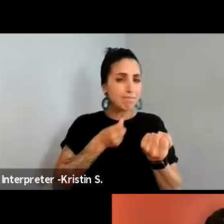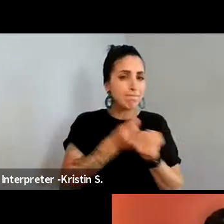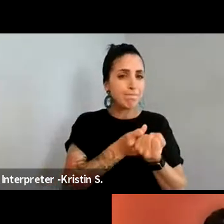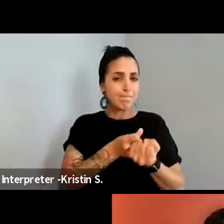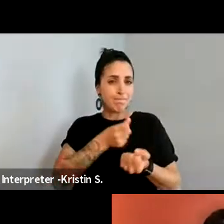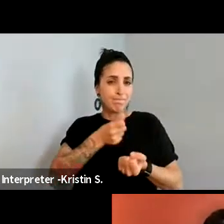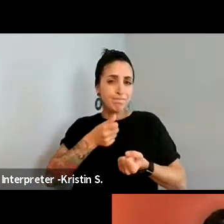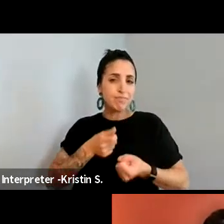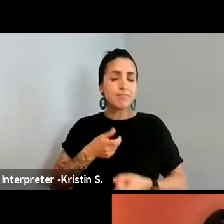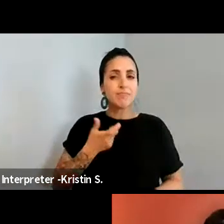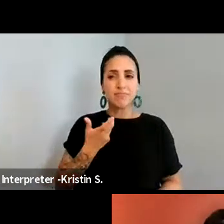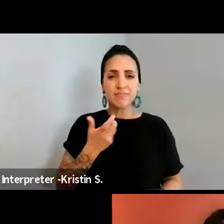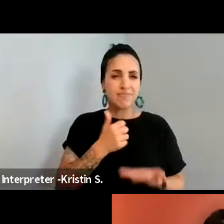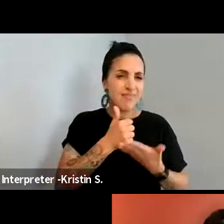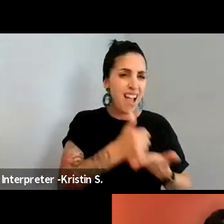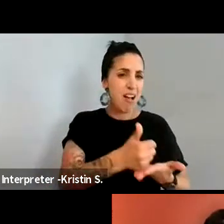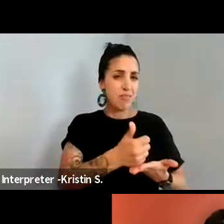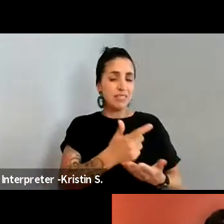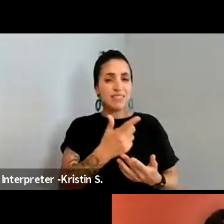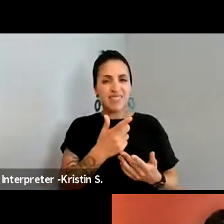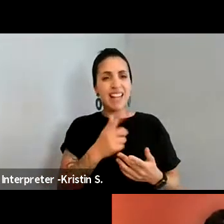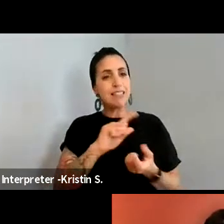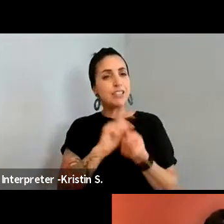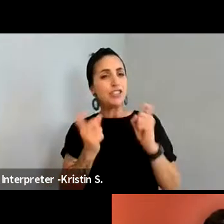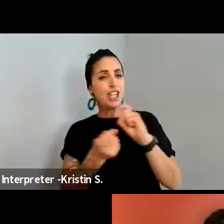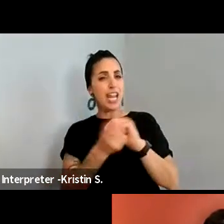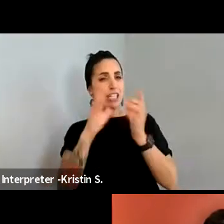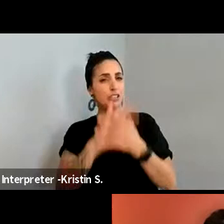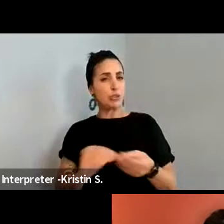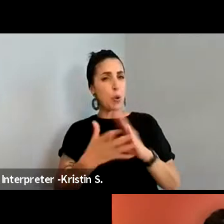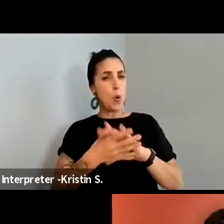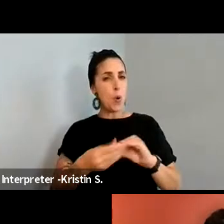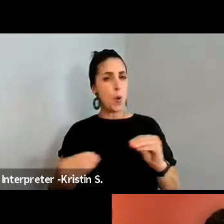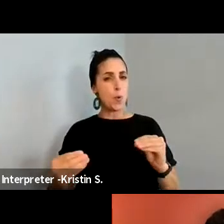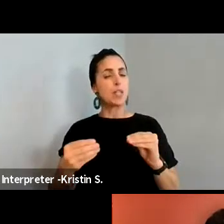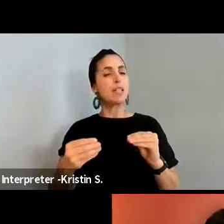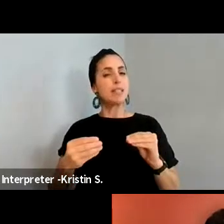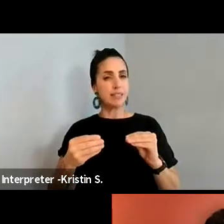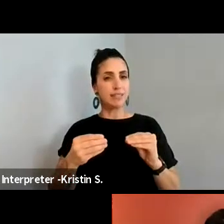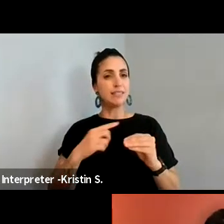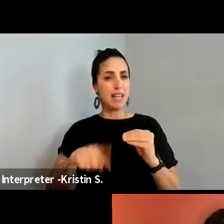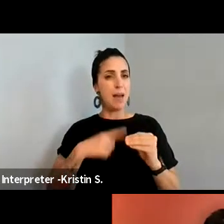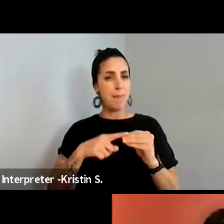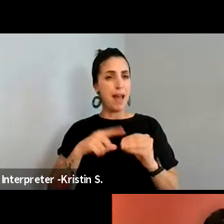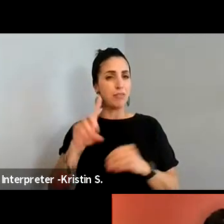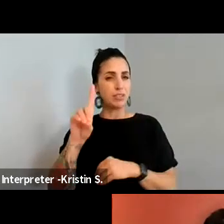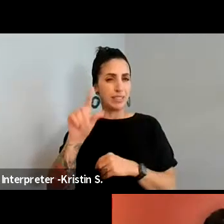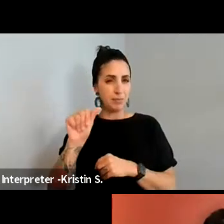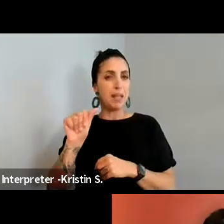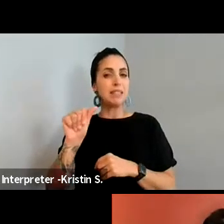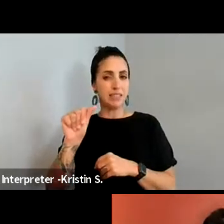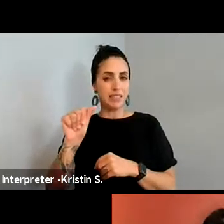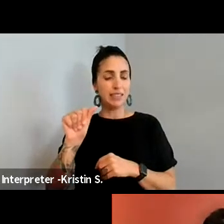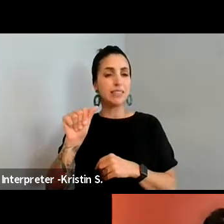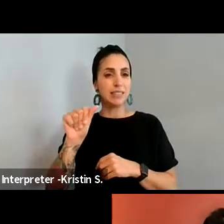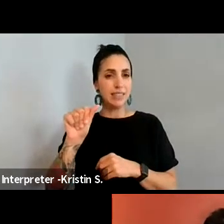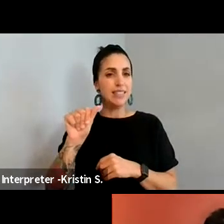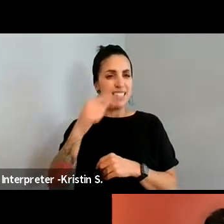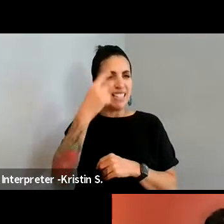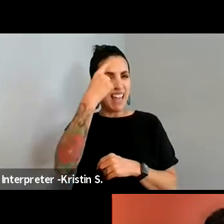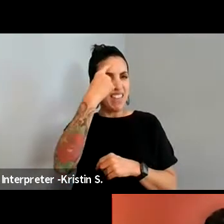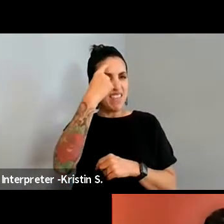change multiple narratives around disability and move right out of this deficit patronage to really think about